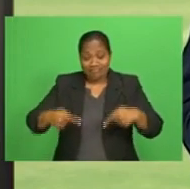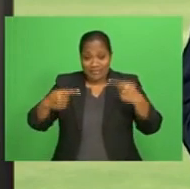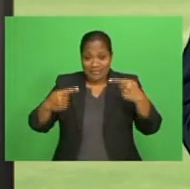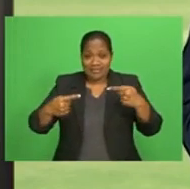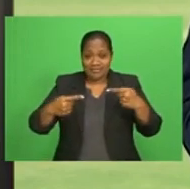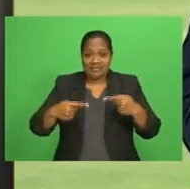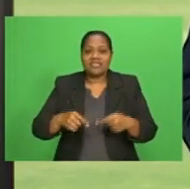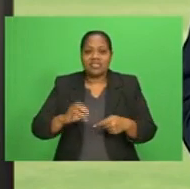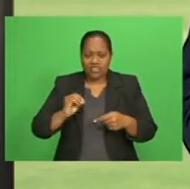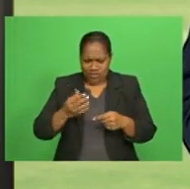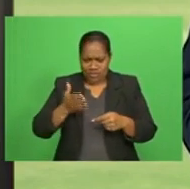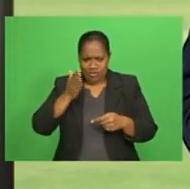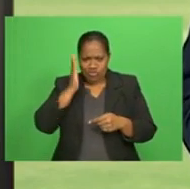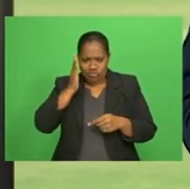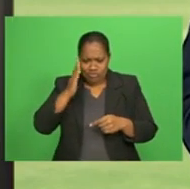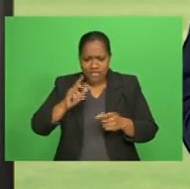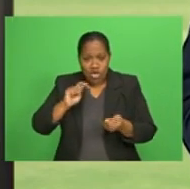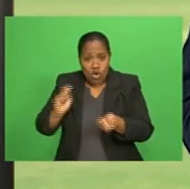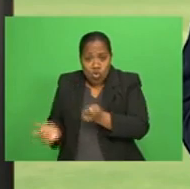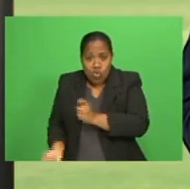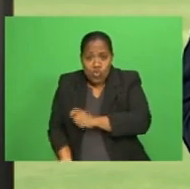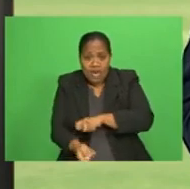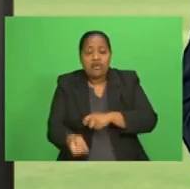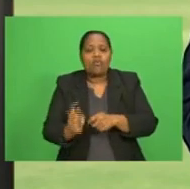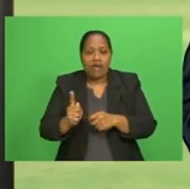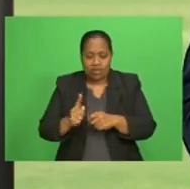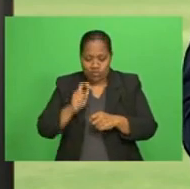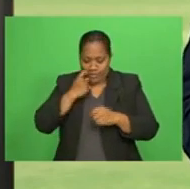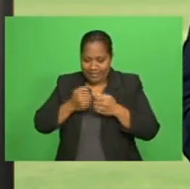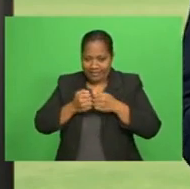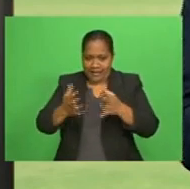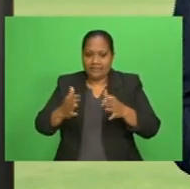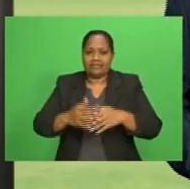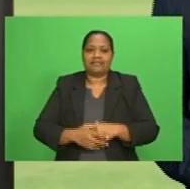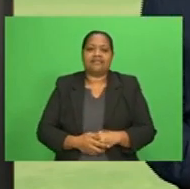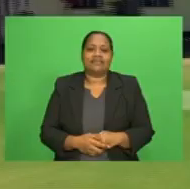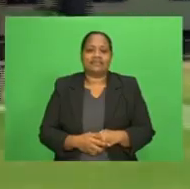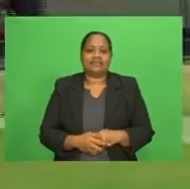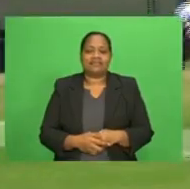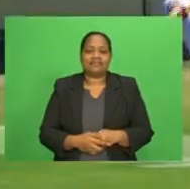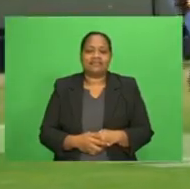optimistic schools cricket will resume in one way or another. Aquila Dama has more.